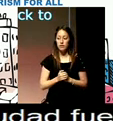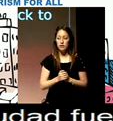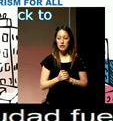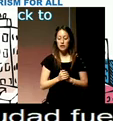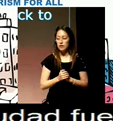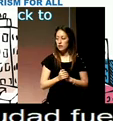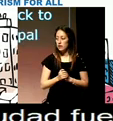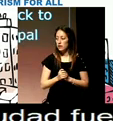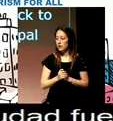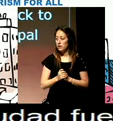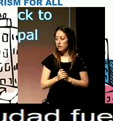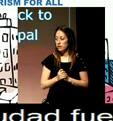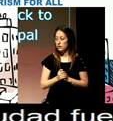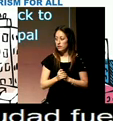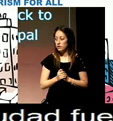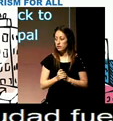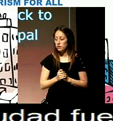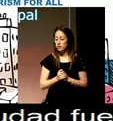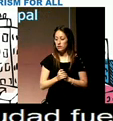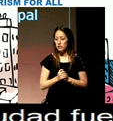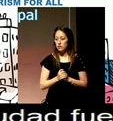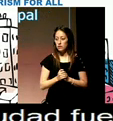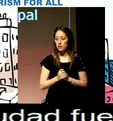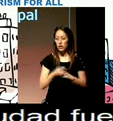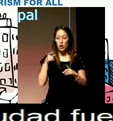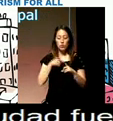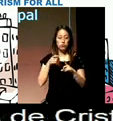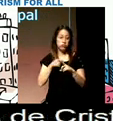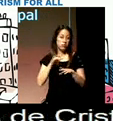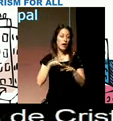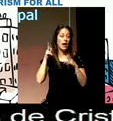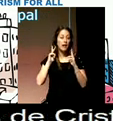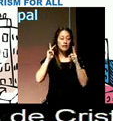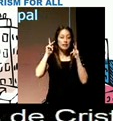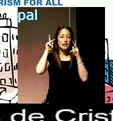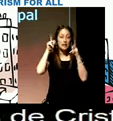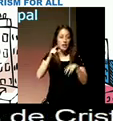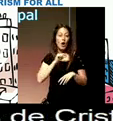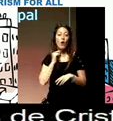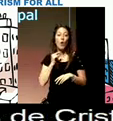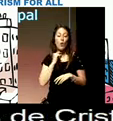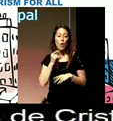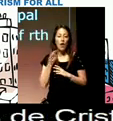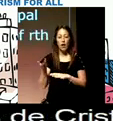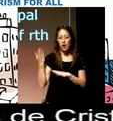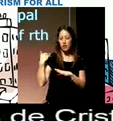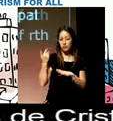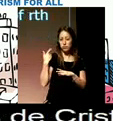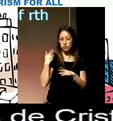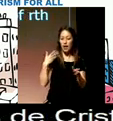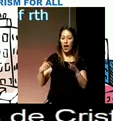in the Middle Age called Jerusalem of the North. The pilgrims from all the Nordic countries used to